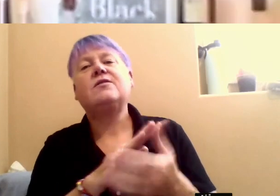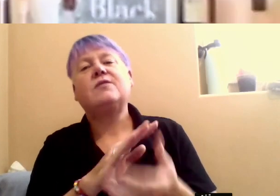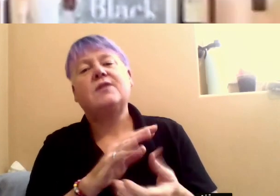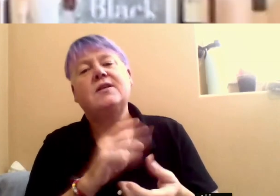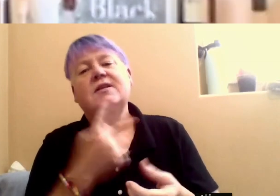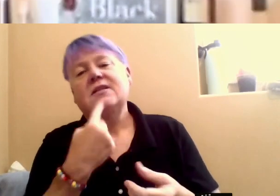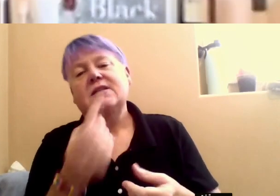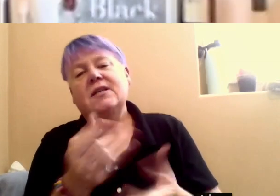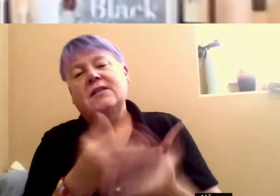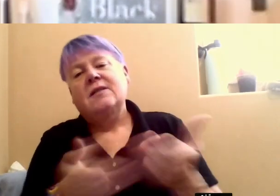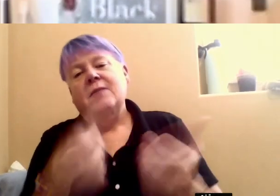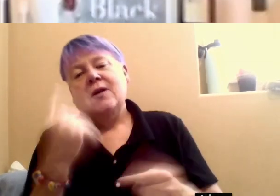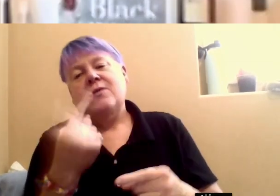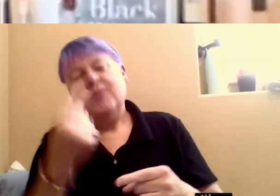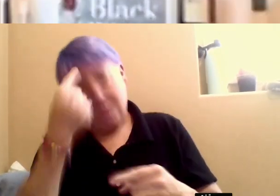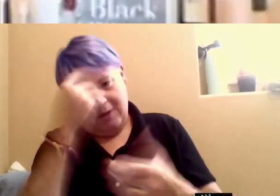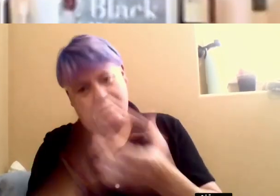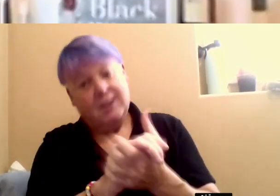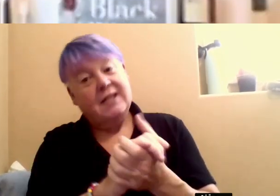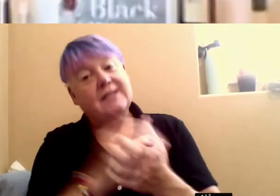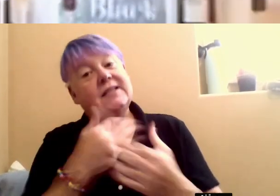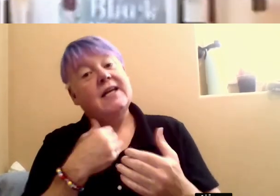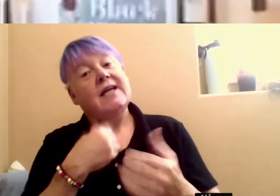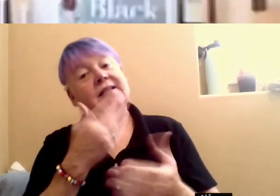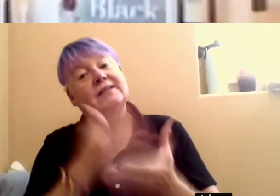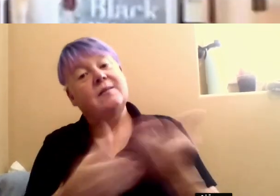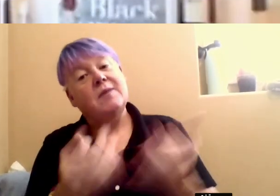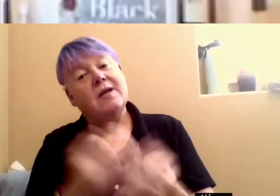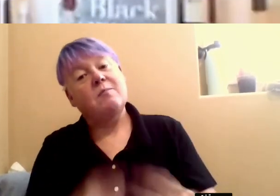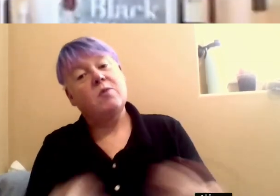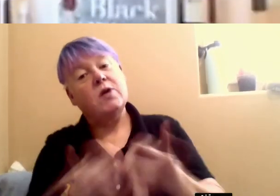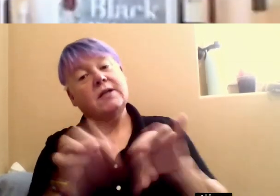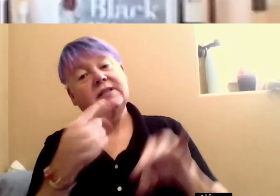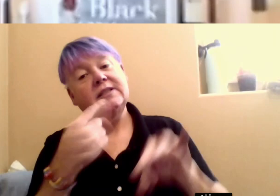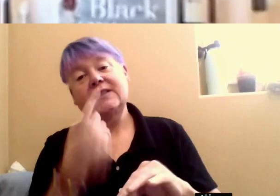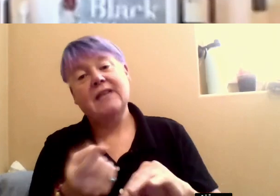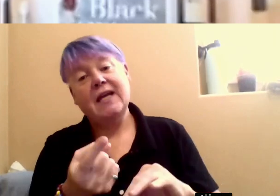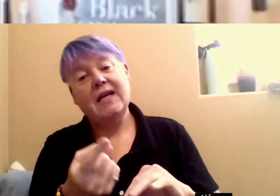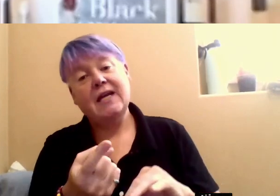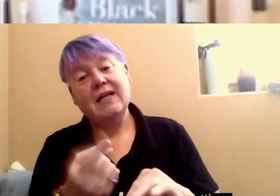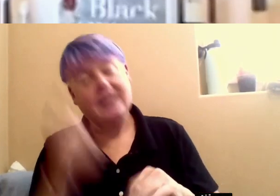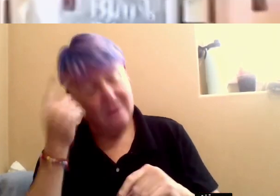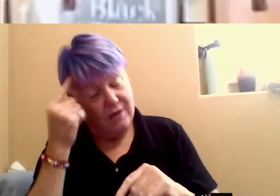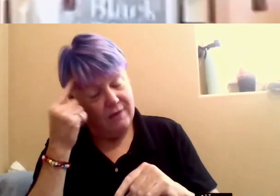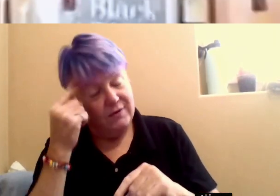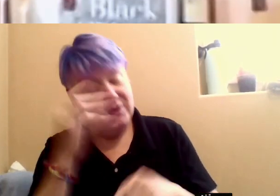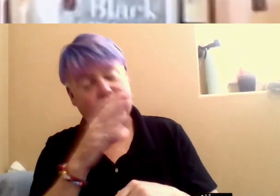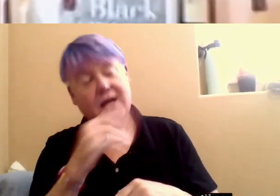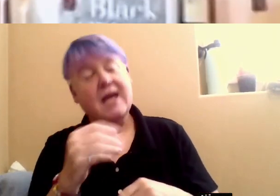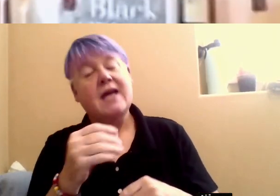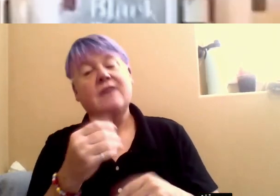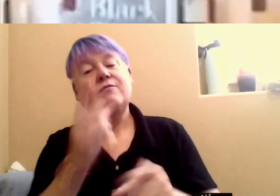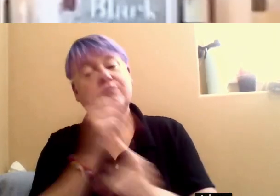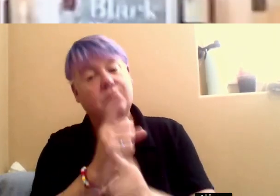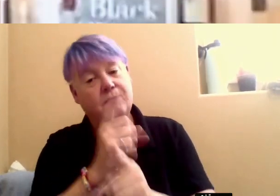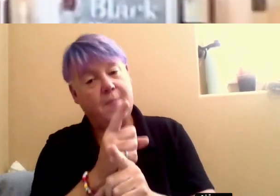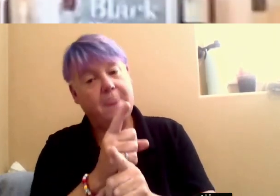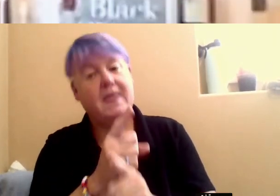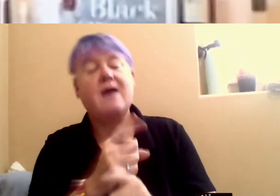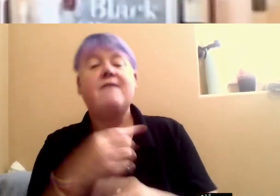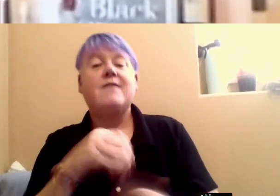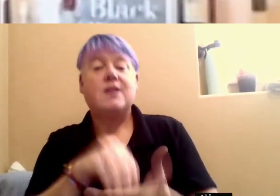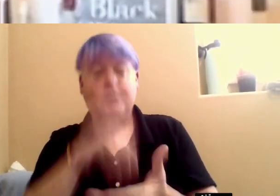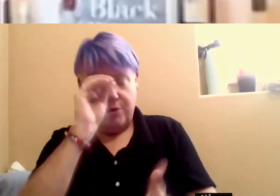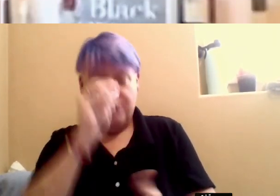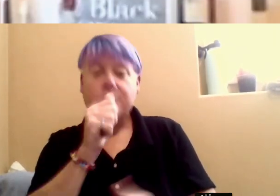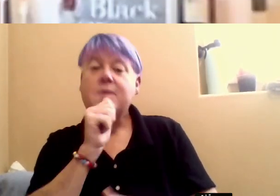something only when he believes he has something important to say. He's thoughtful and deliberate. I've learned to be patient in speaking